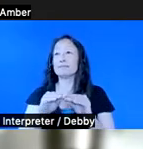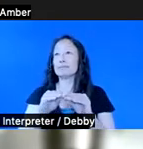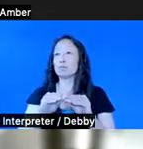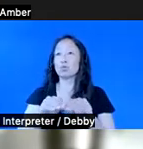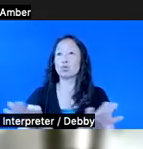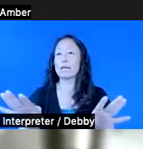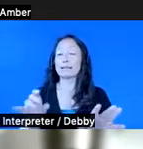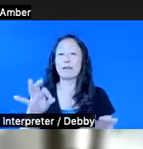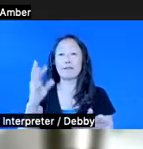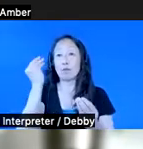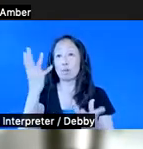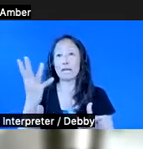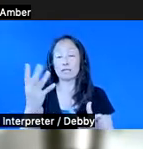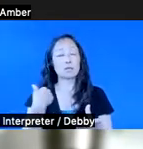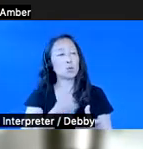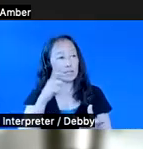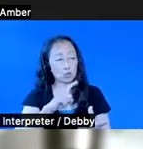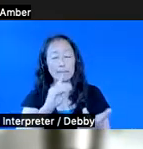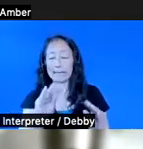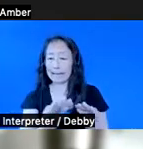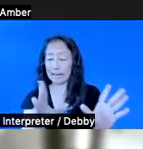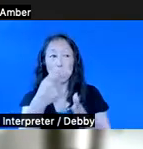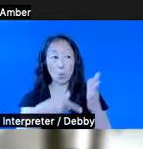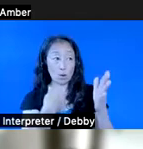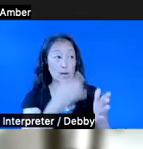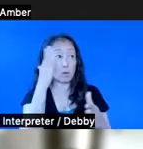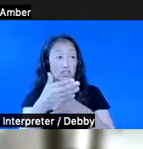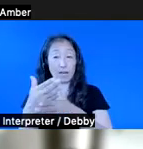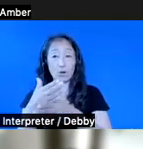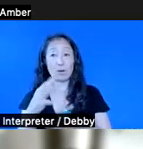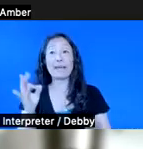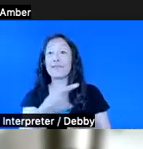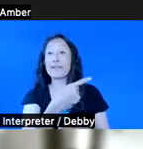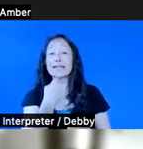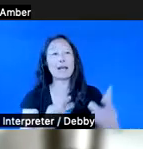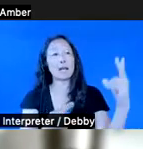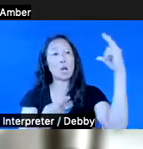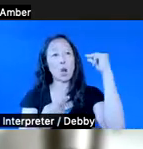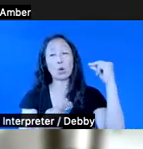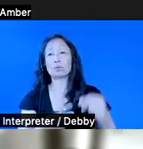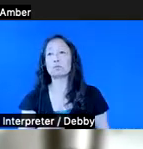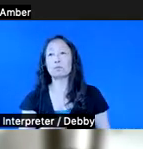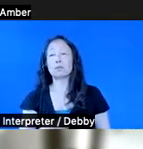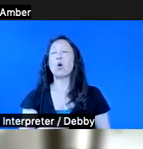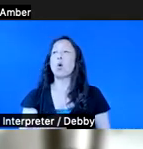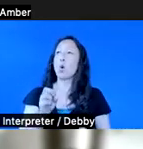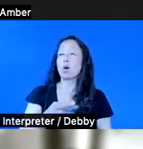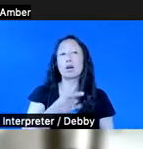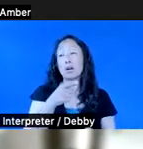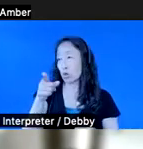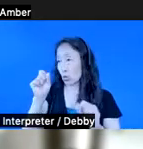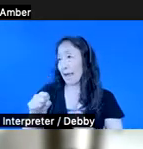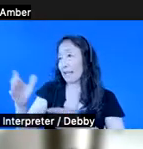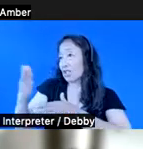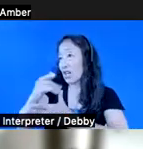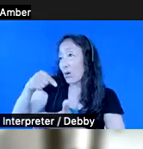about, you know, what we are going to share. And if they say, no, you can share this, but you can't share that, okay, then we'll share this and